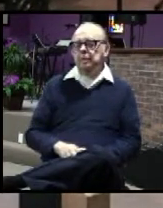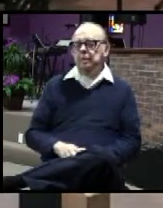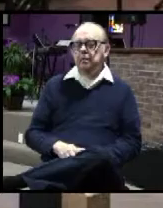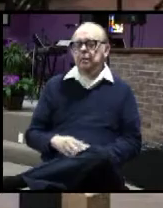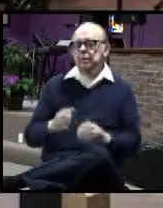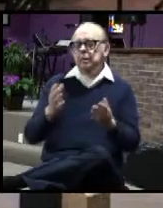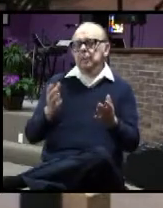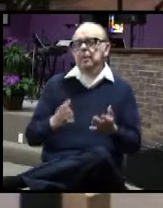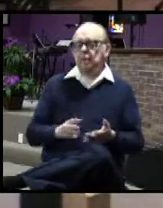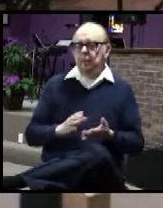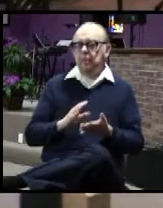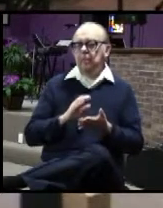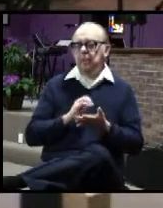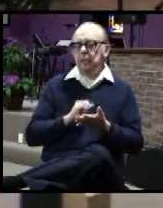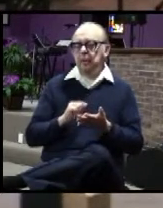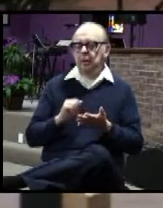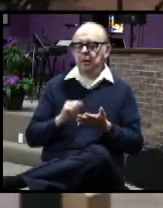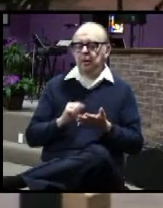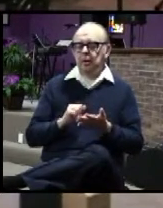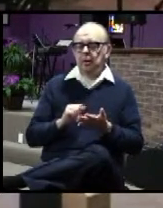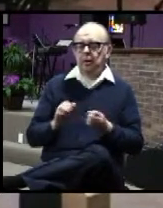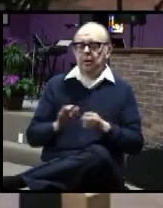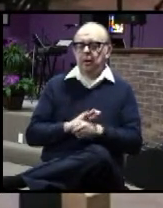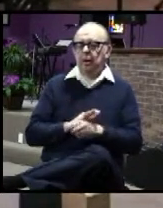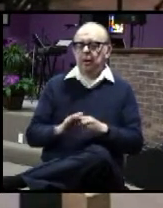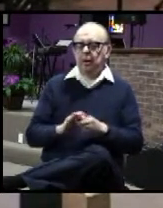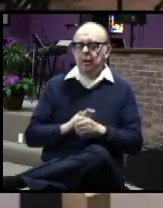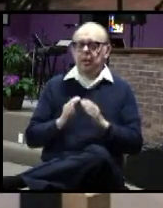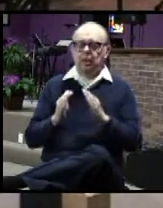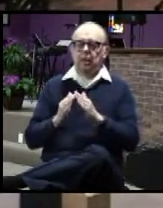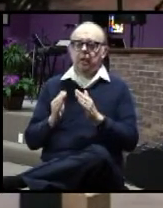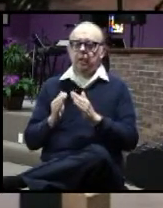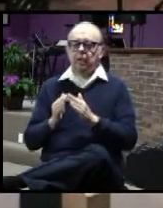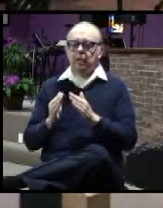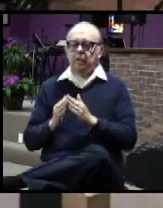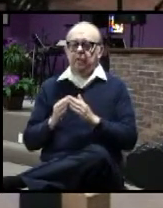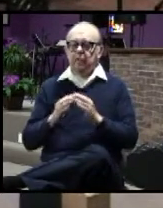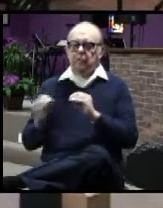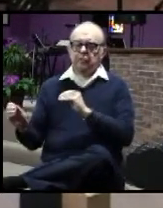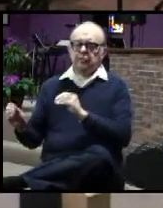wanted to take the whole city of Houston into a certain area.